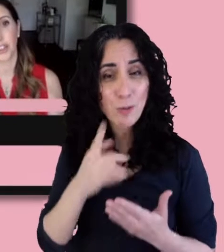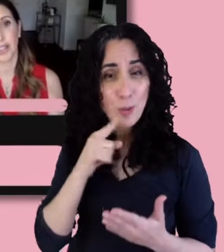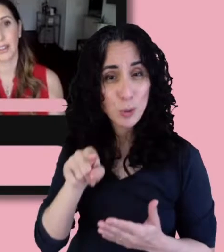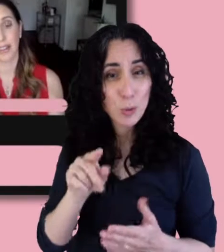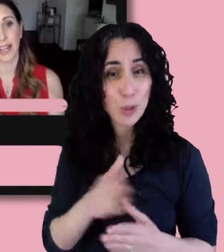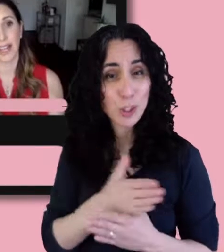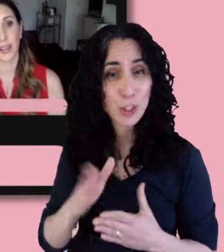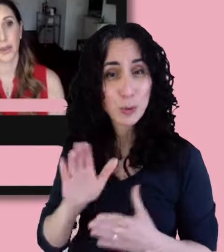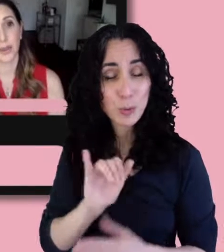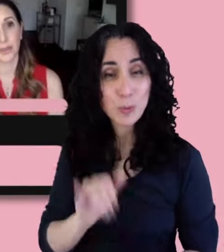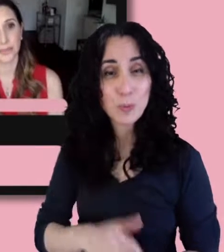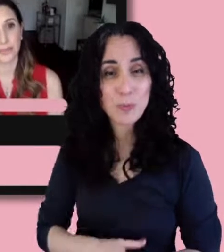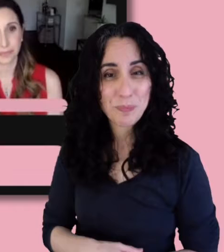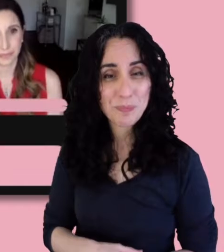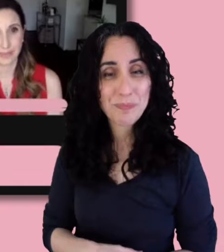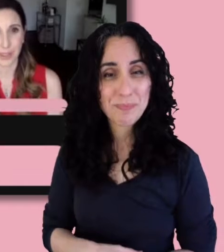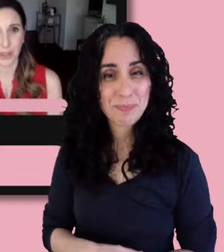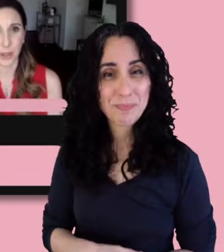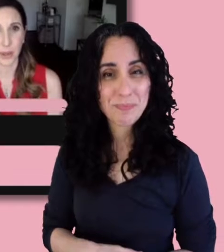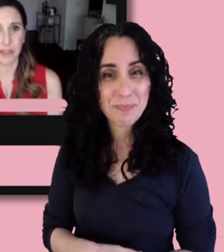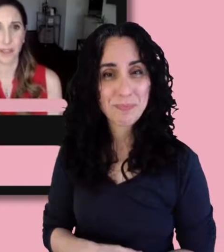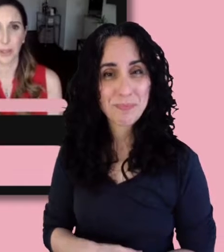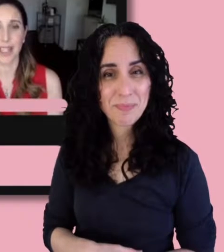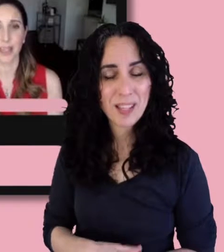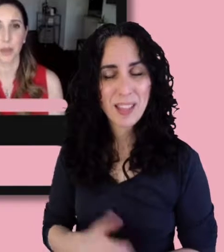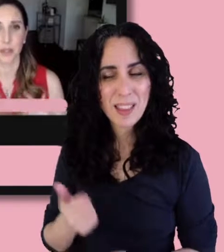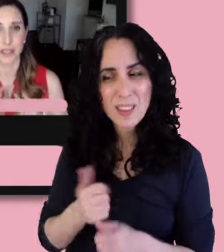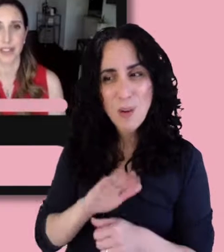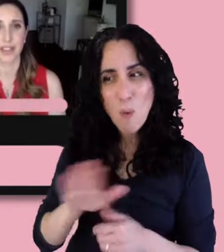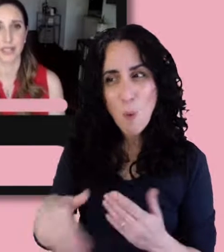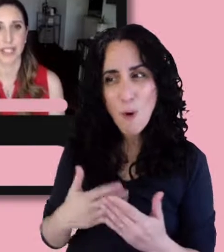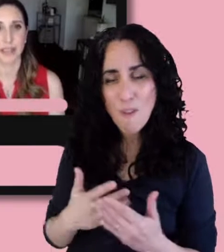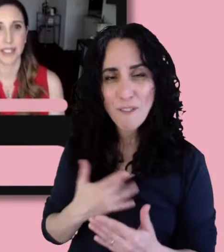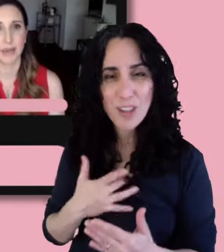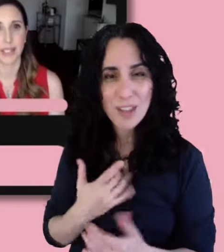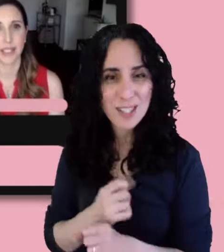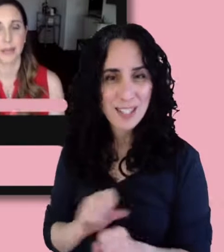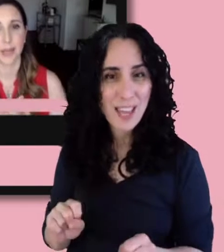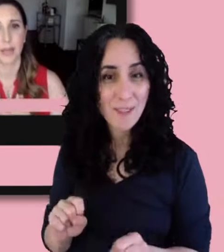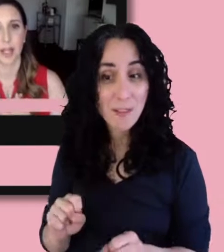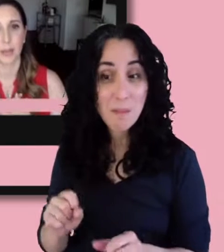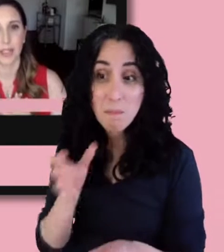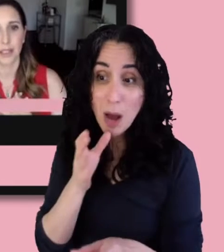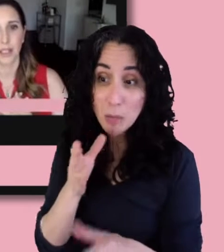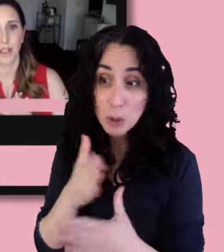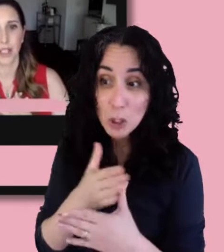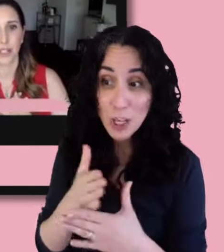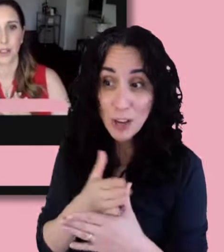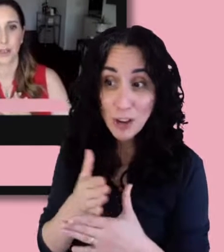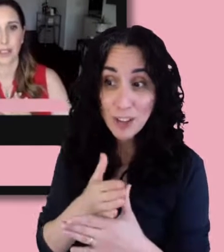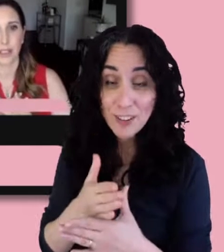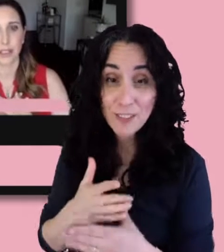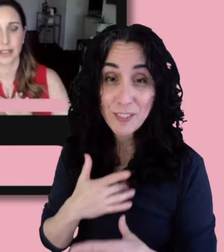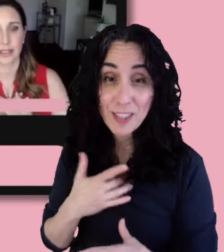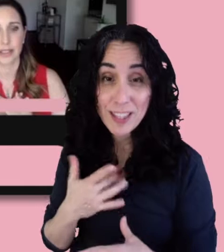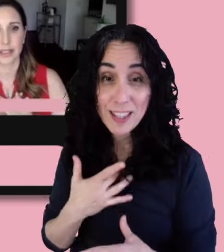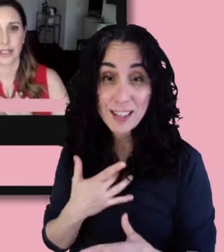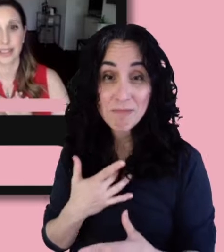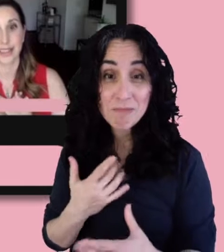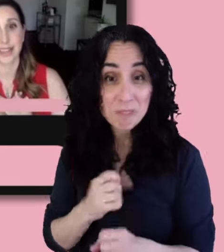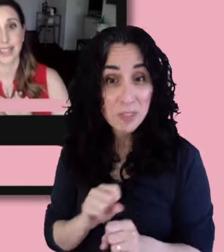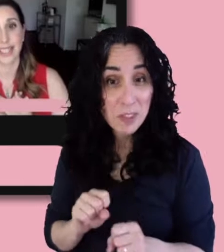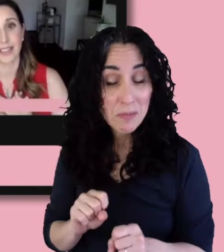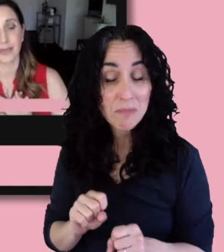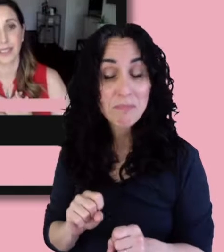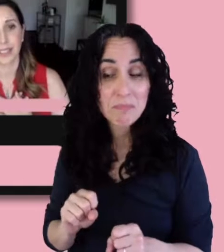you to share in that too. So mhm. everyone has more of a sense of safety, right? If my mom is sharing her feelings and it